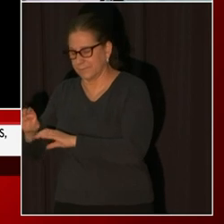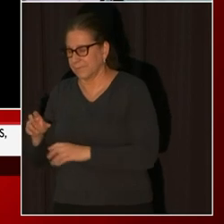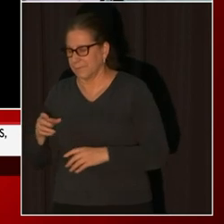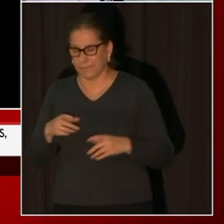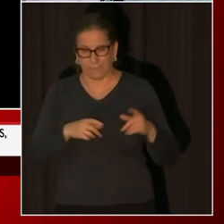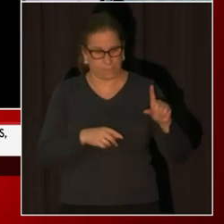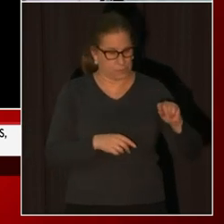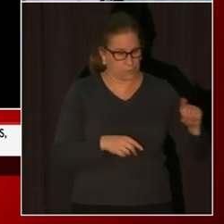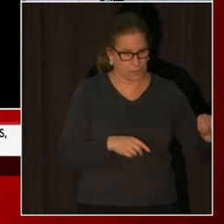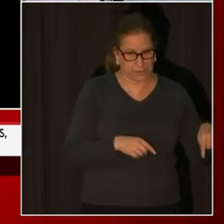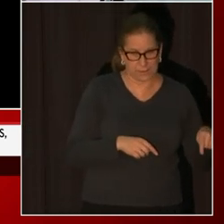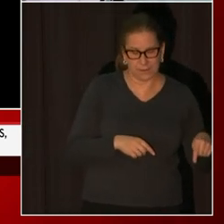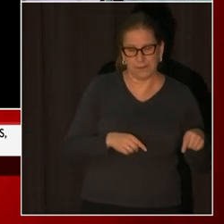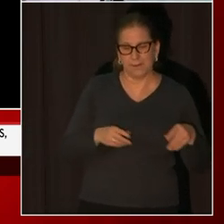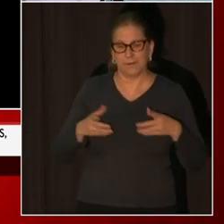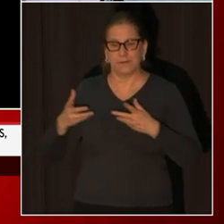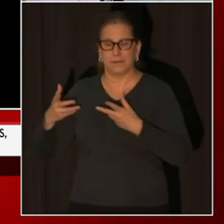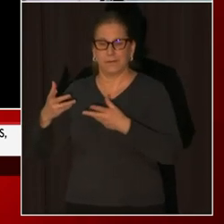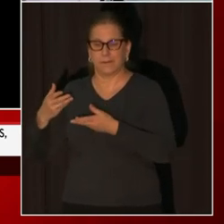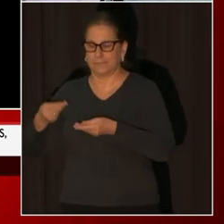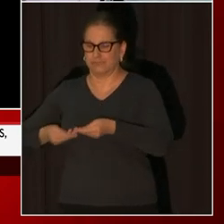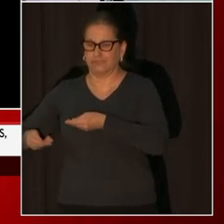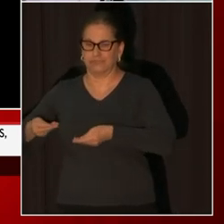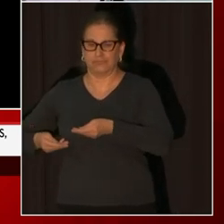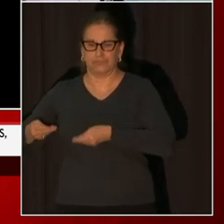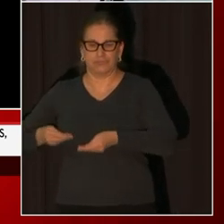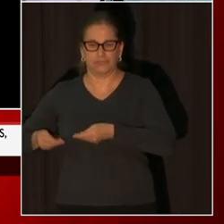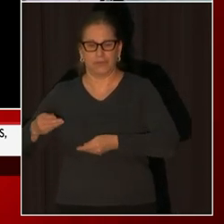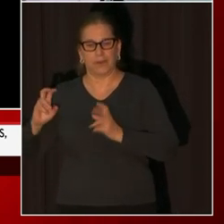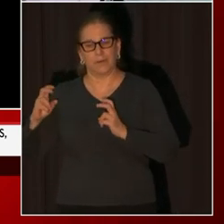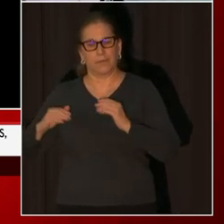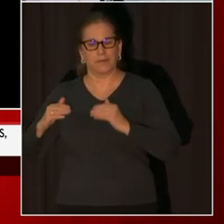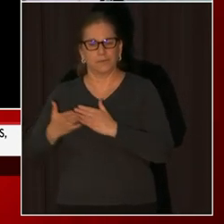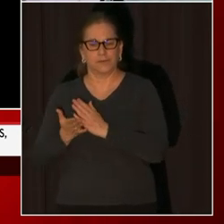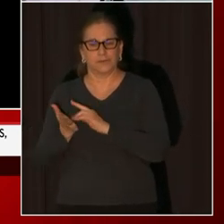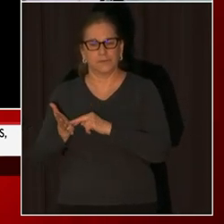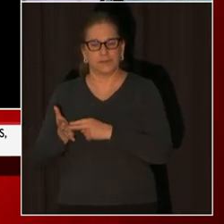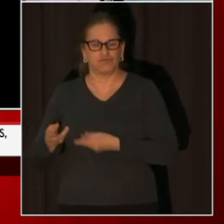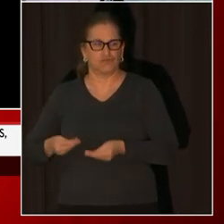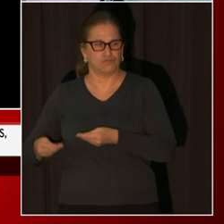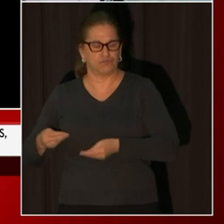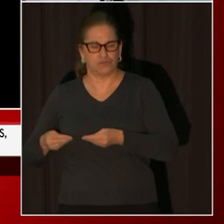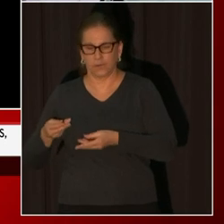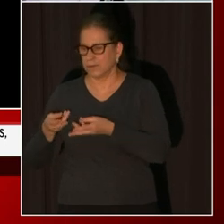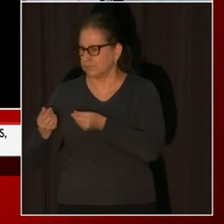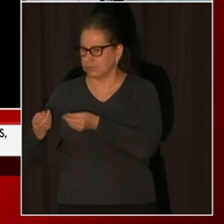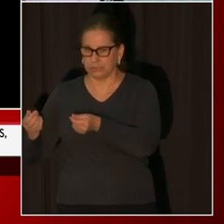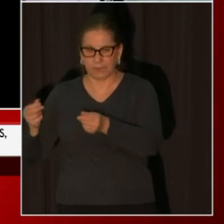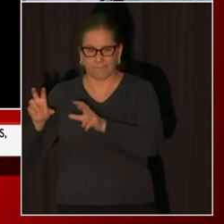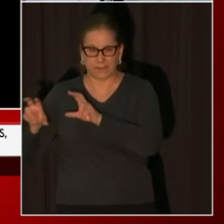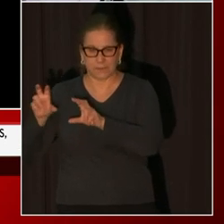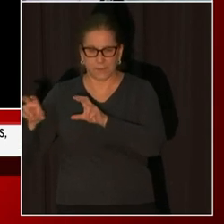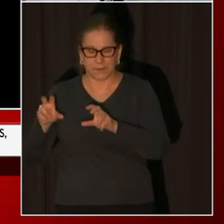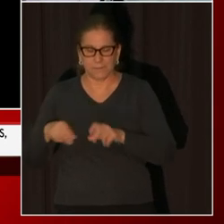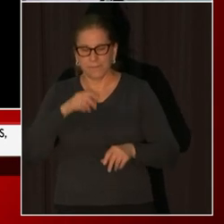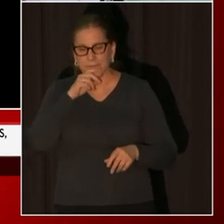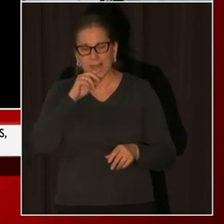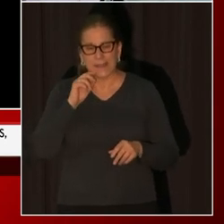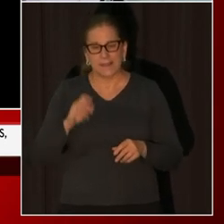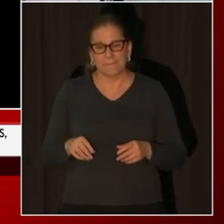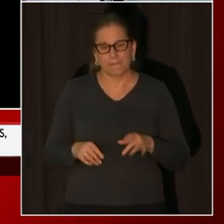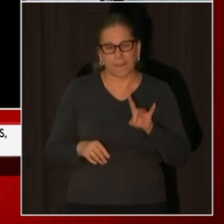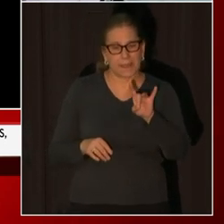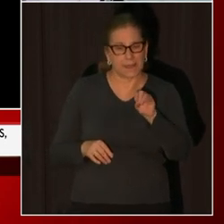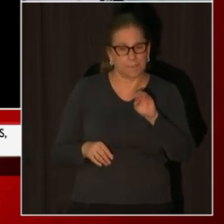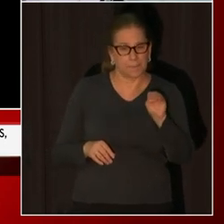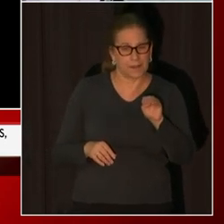of additional investments that were required in 20, namely $80 million in increases for union pay agreements in fiscal